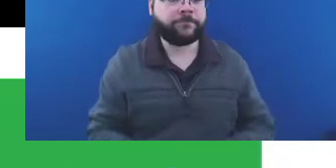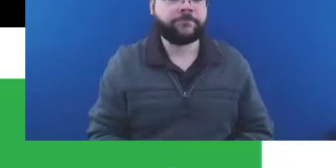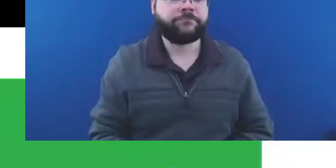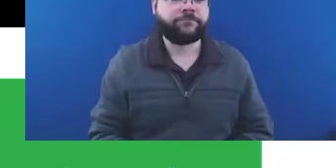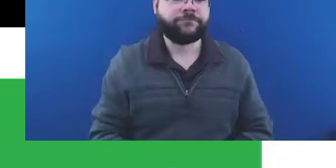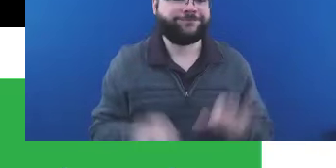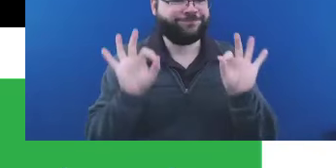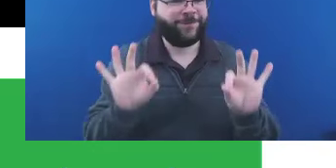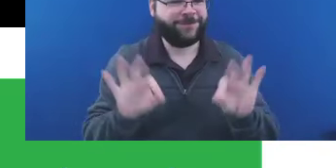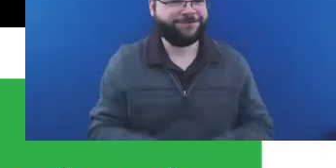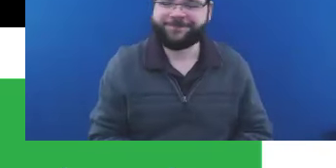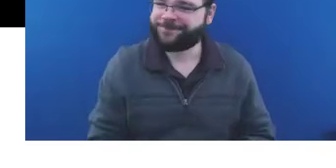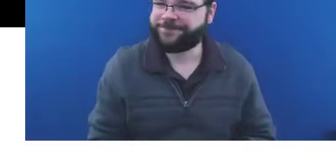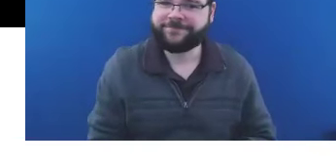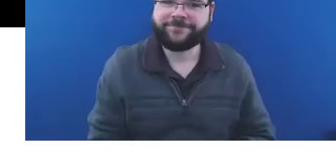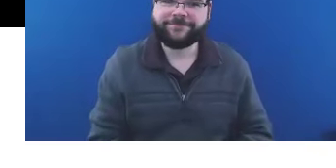Okay, great.